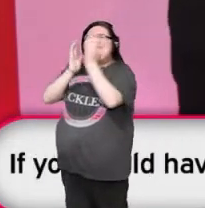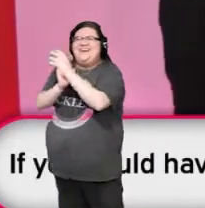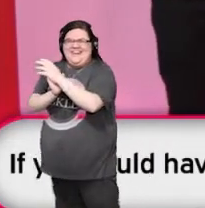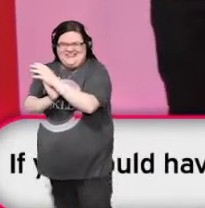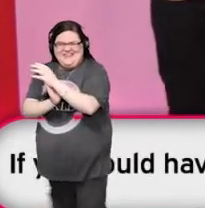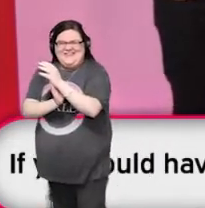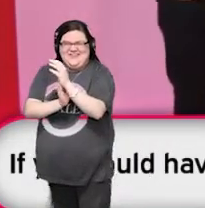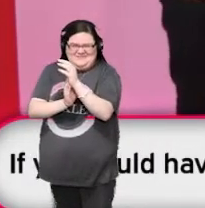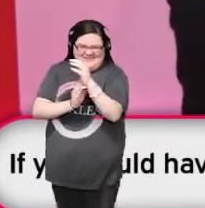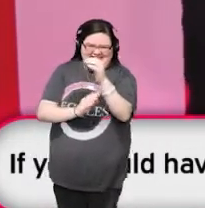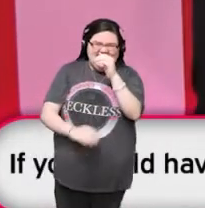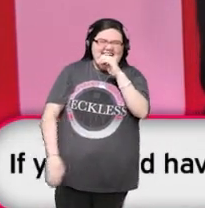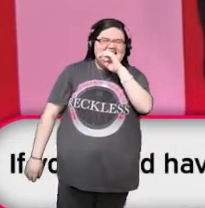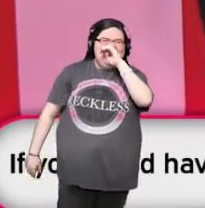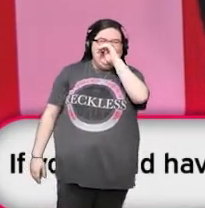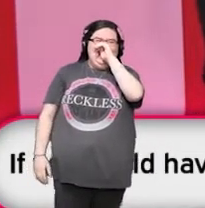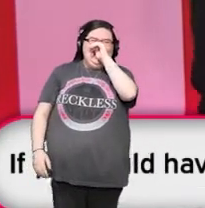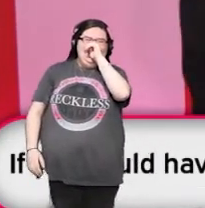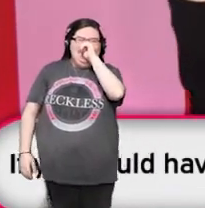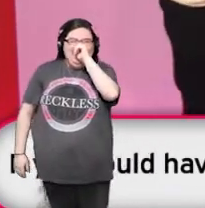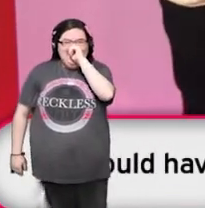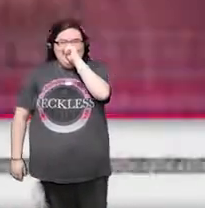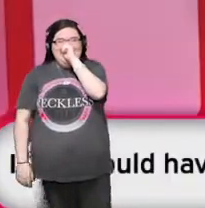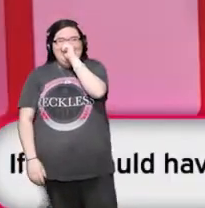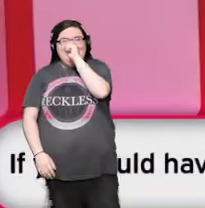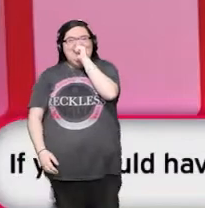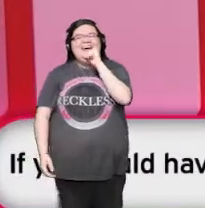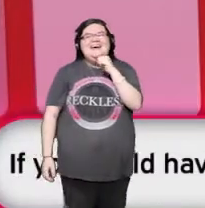I'm changing my answer to corpse.